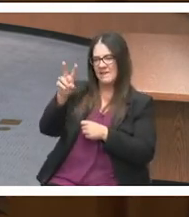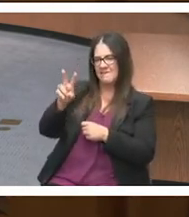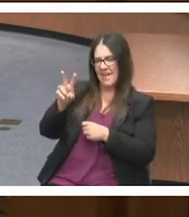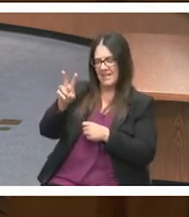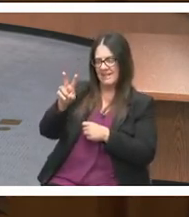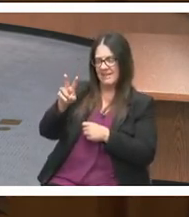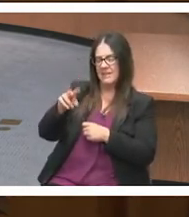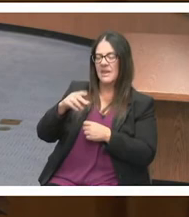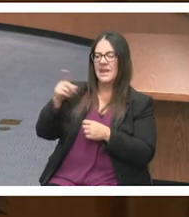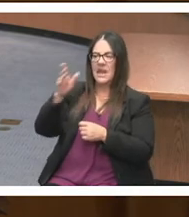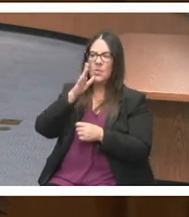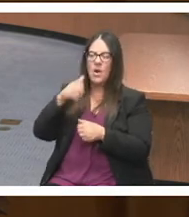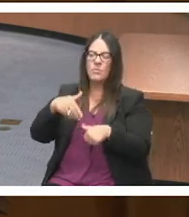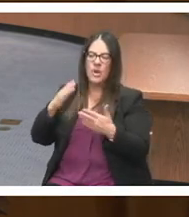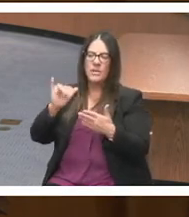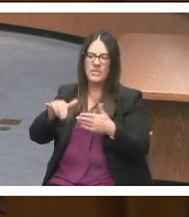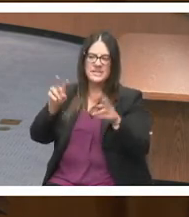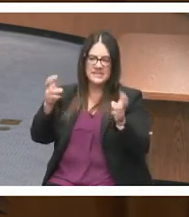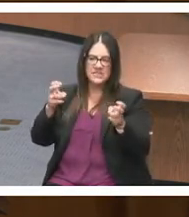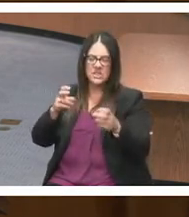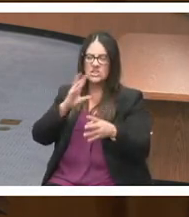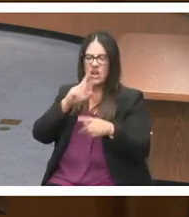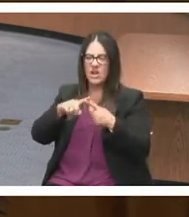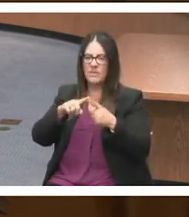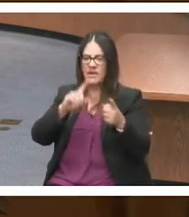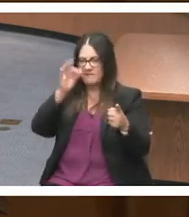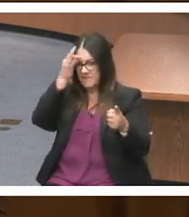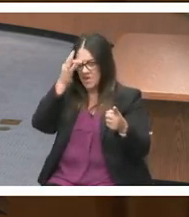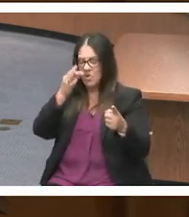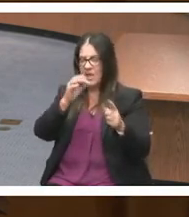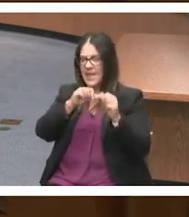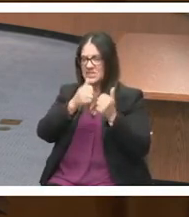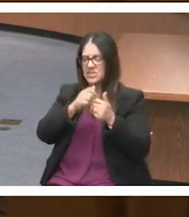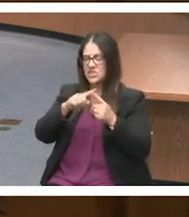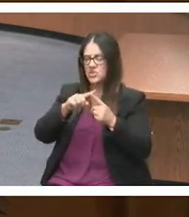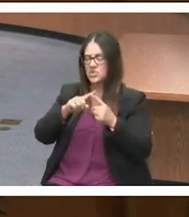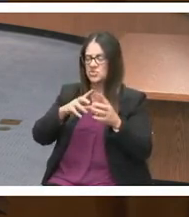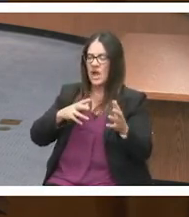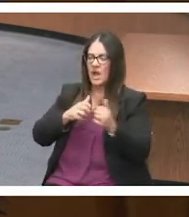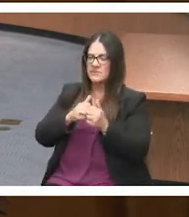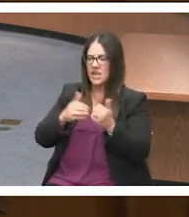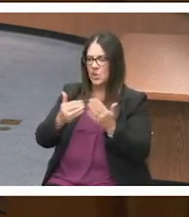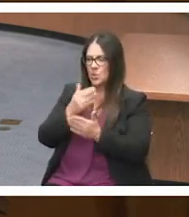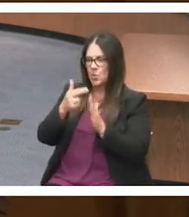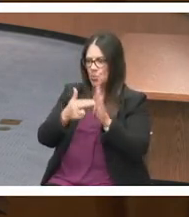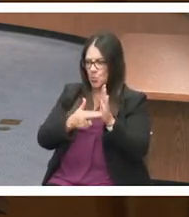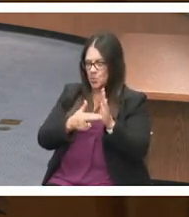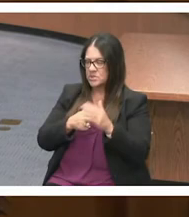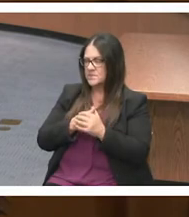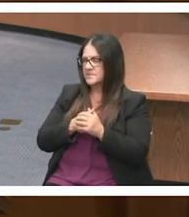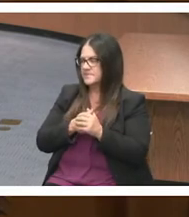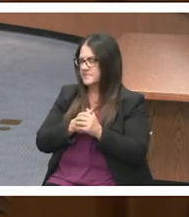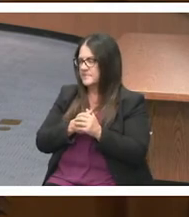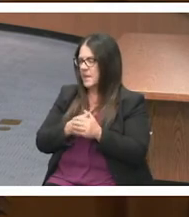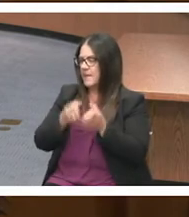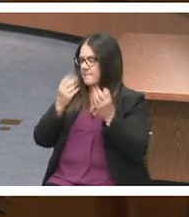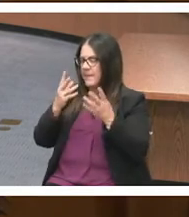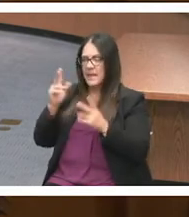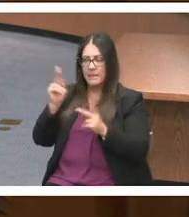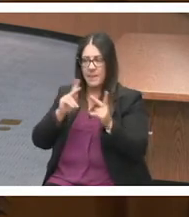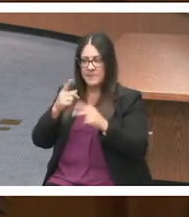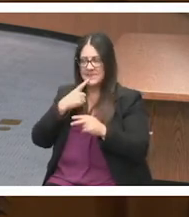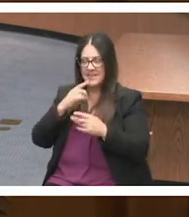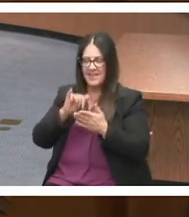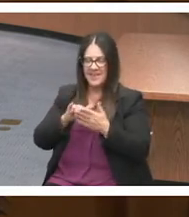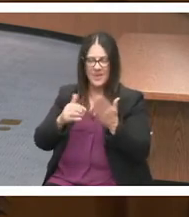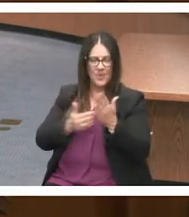of an effort by federal agencies to update these rules. Many contend that they are